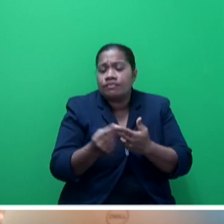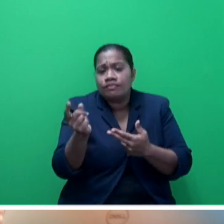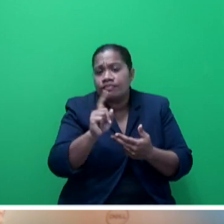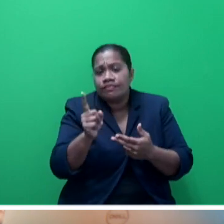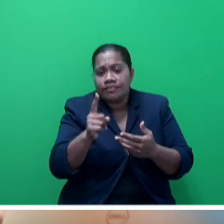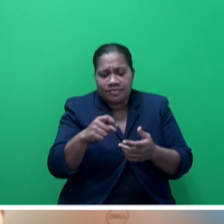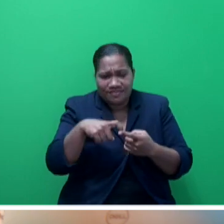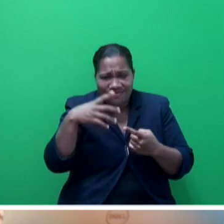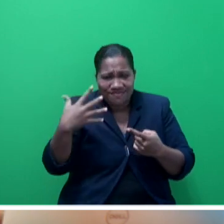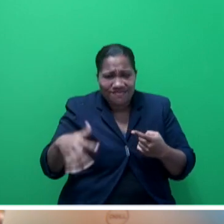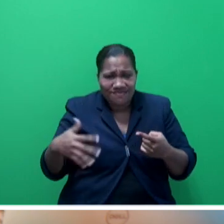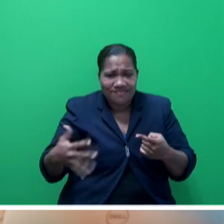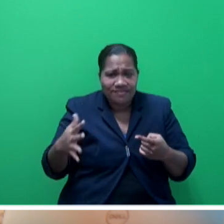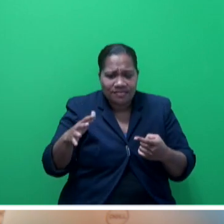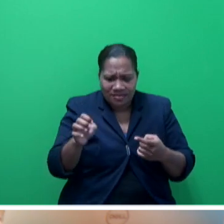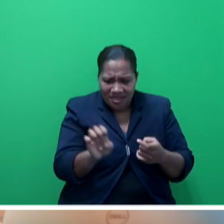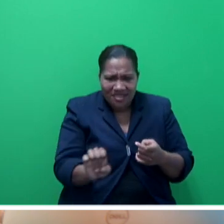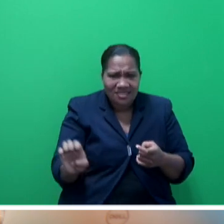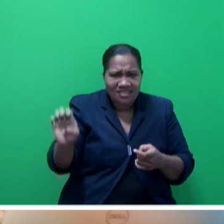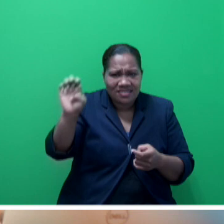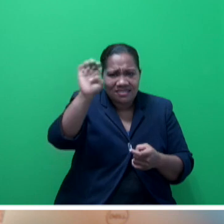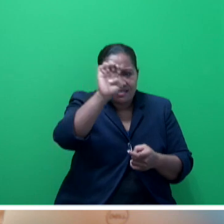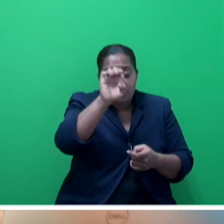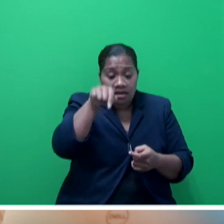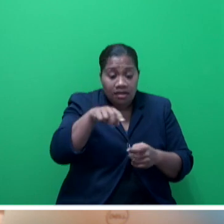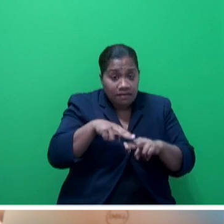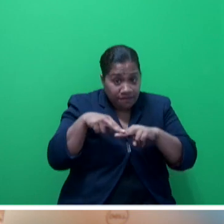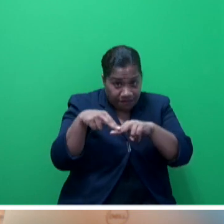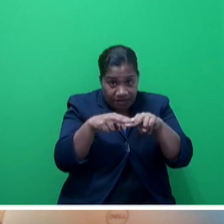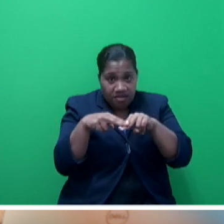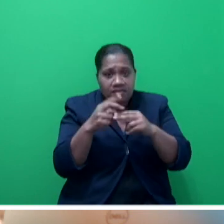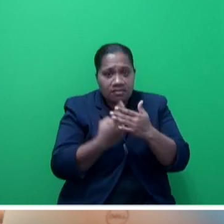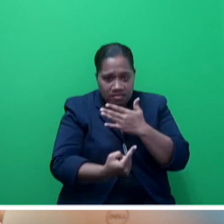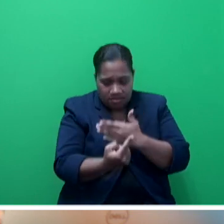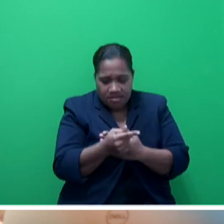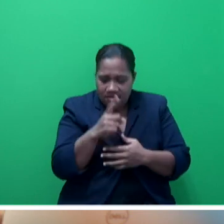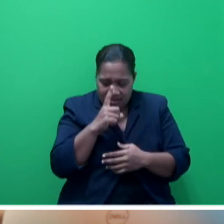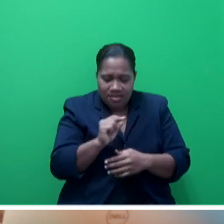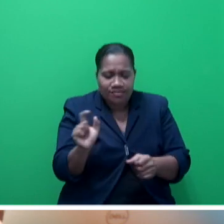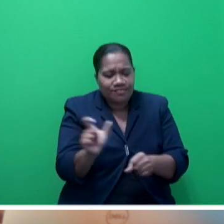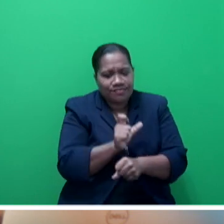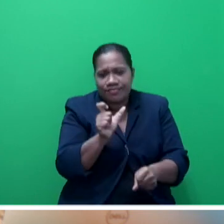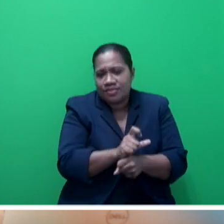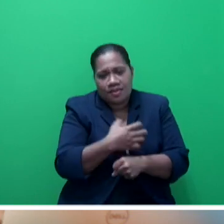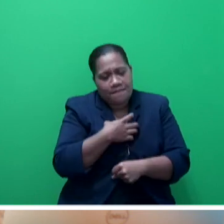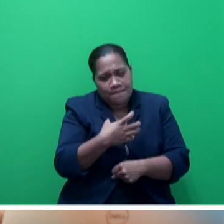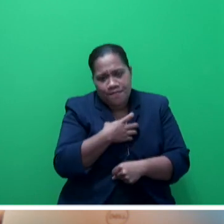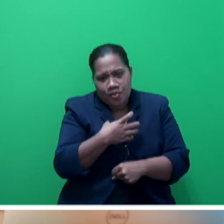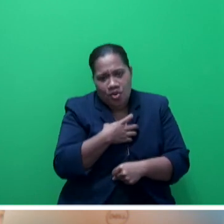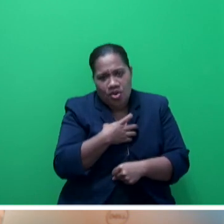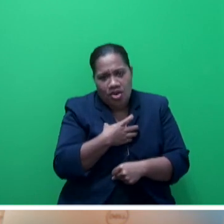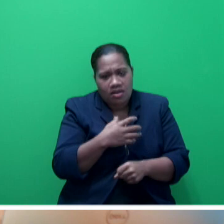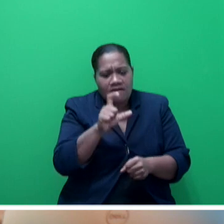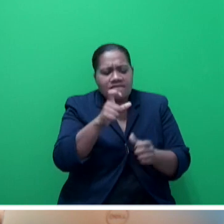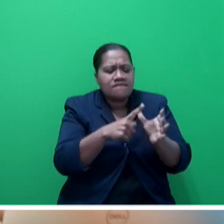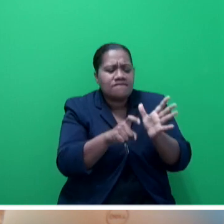offsetting carbon emissions, Fiji has incredible potential to create far more natural carbon sinks than what we will need